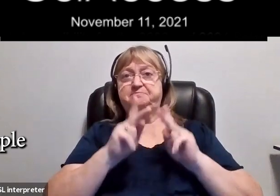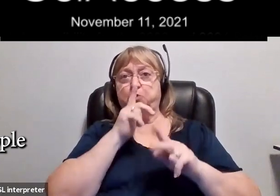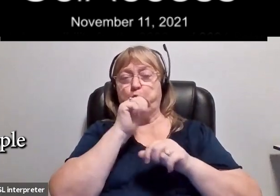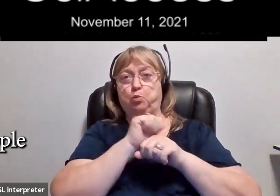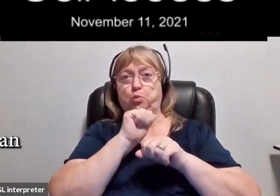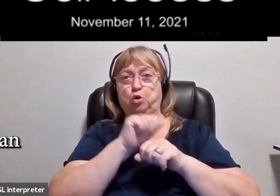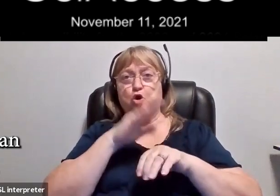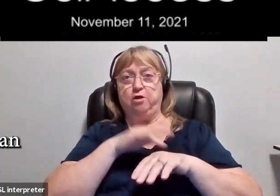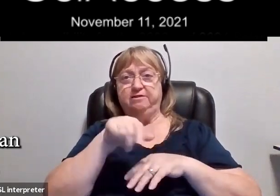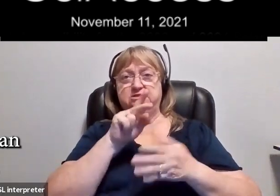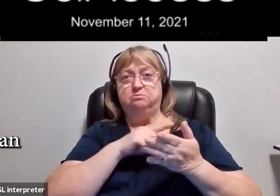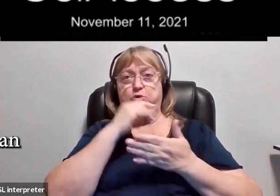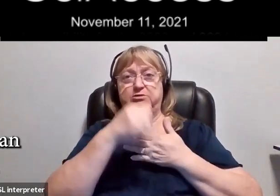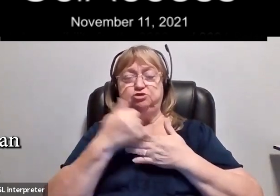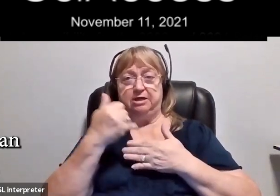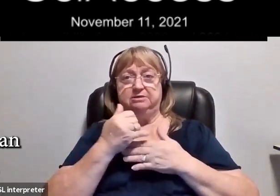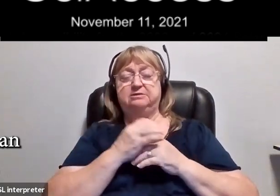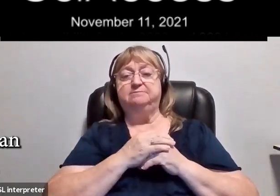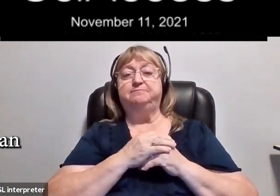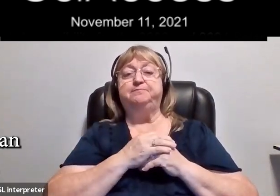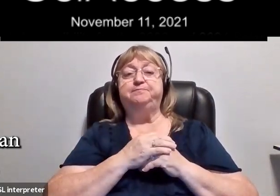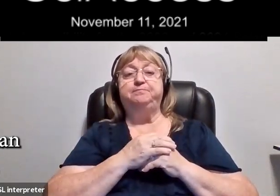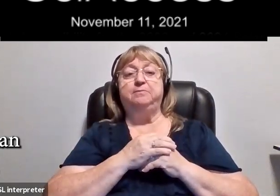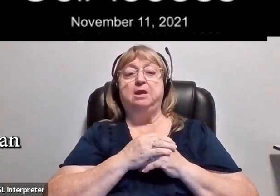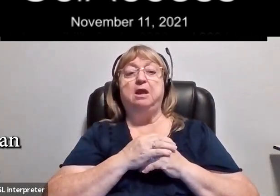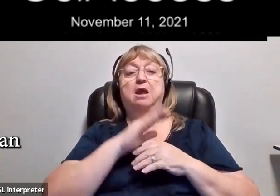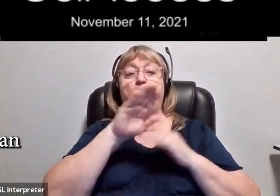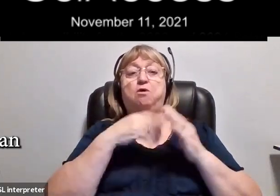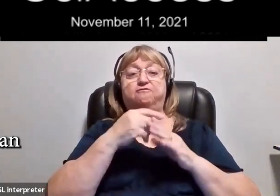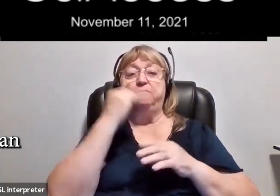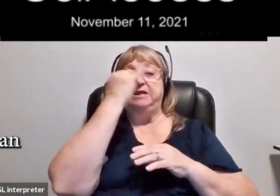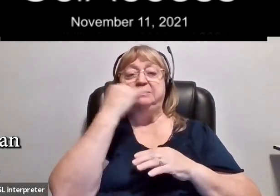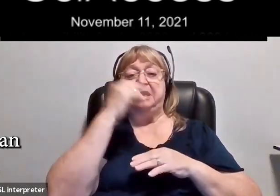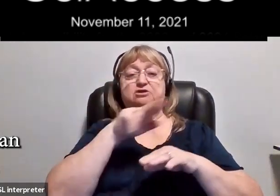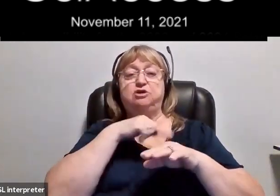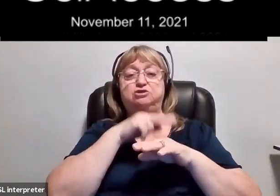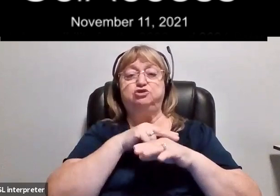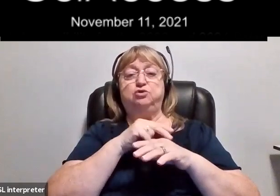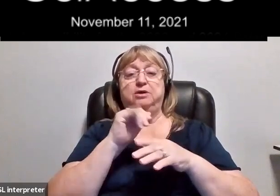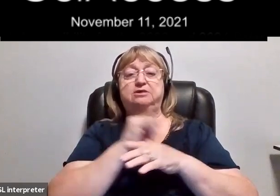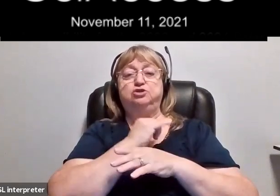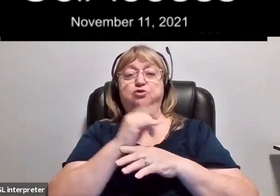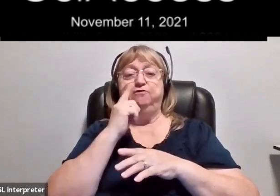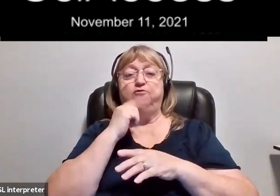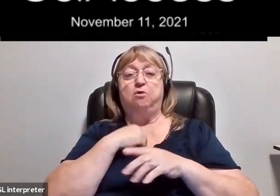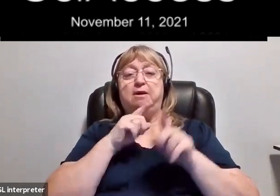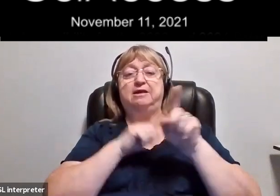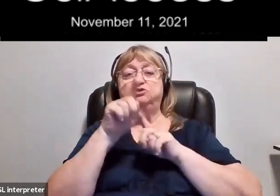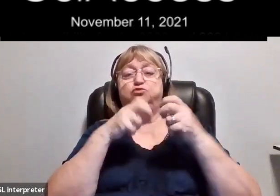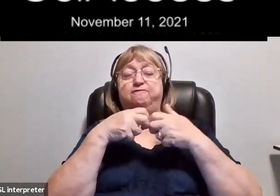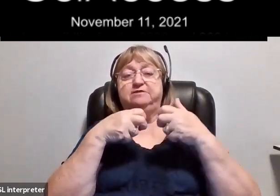this project, and we all are from the Italian National Institute for Astrophysics. And